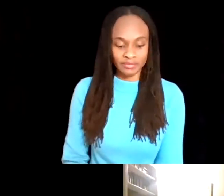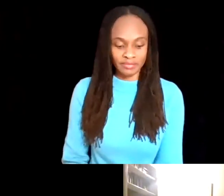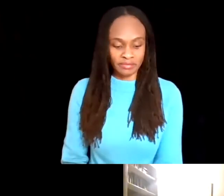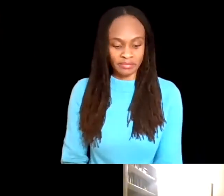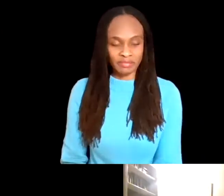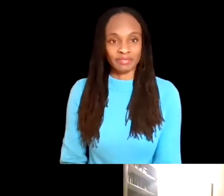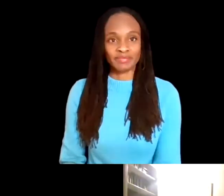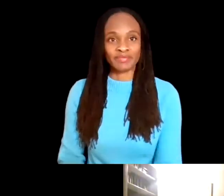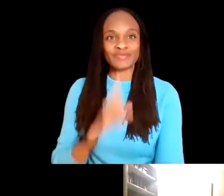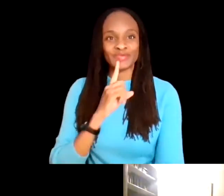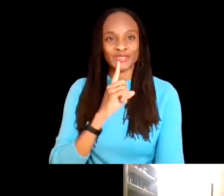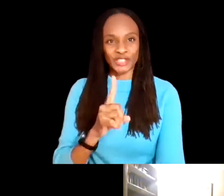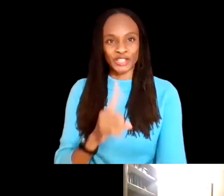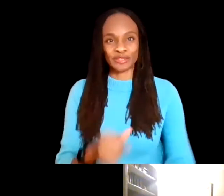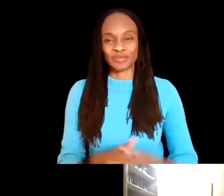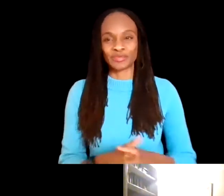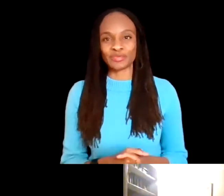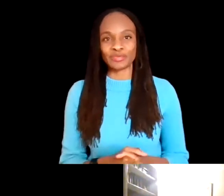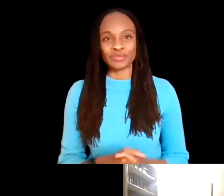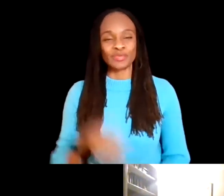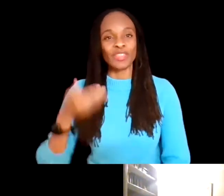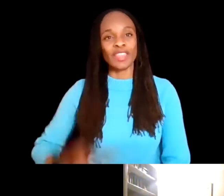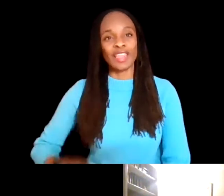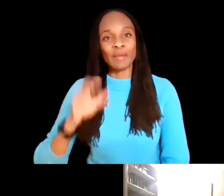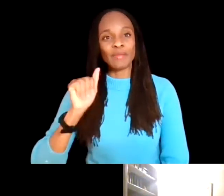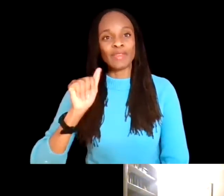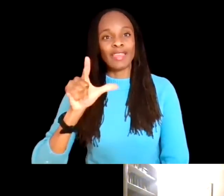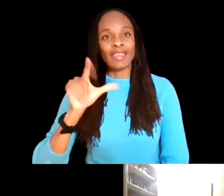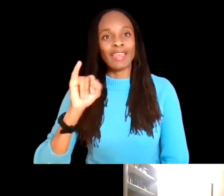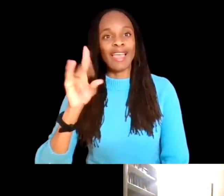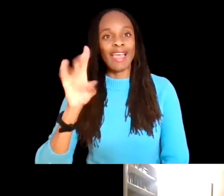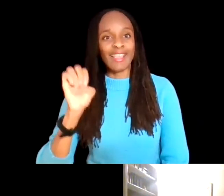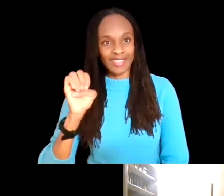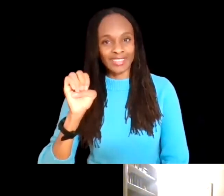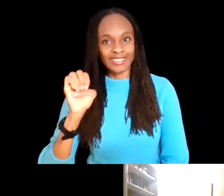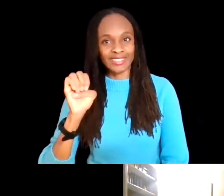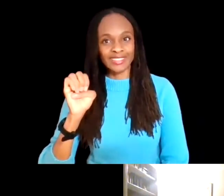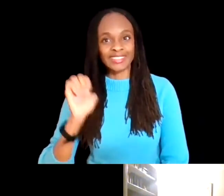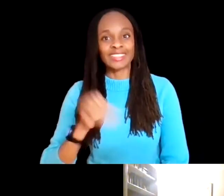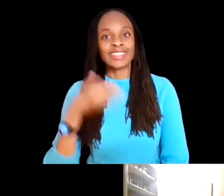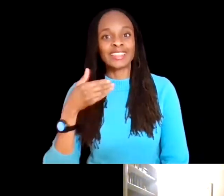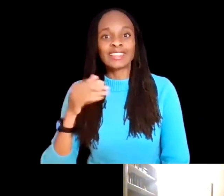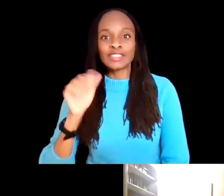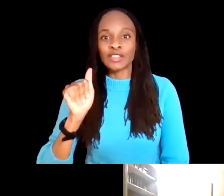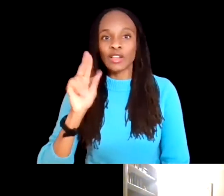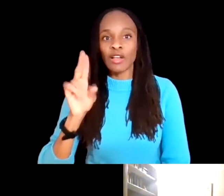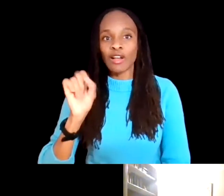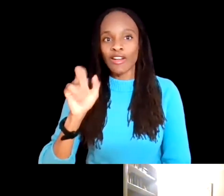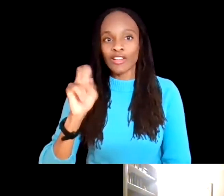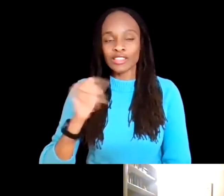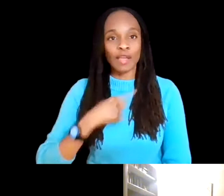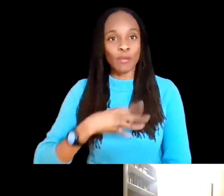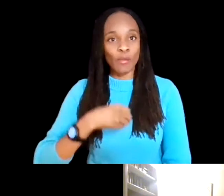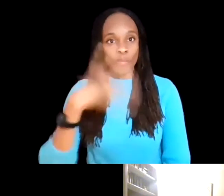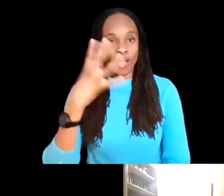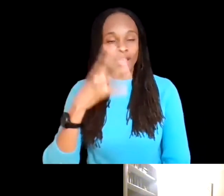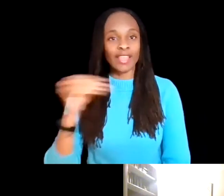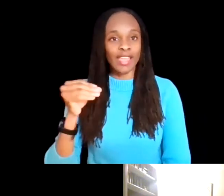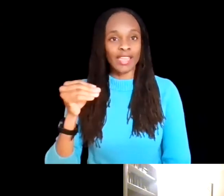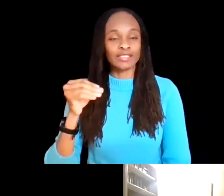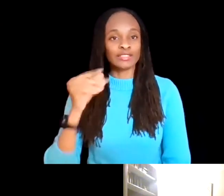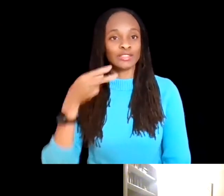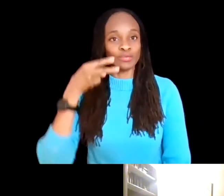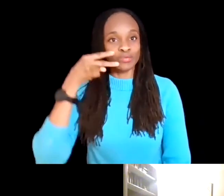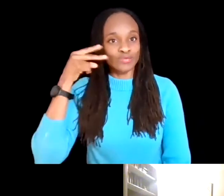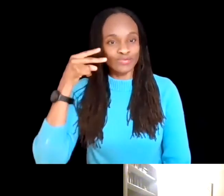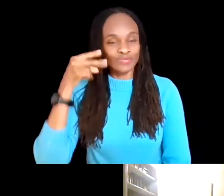Sure. My name is Alice Austen. I am a white and Native American woman in a